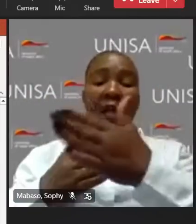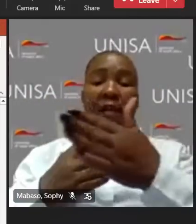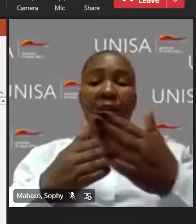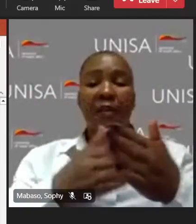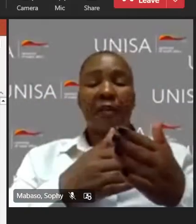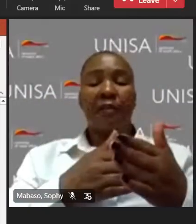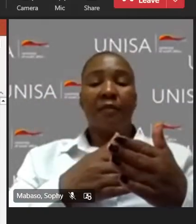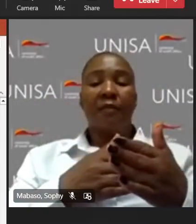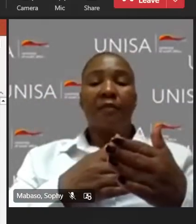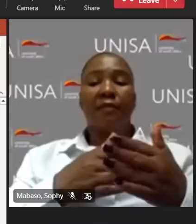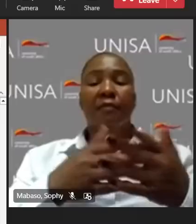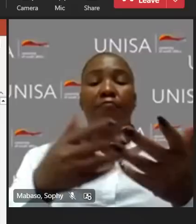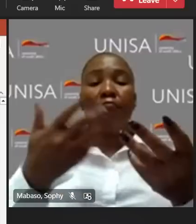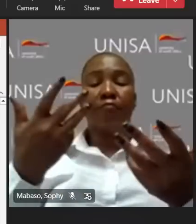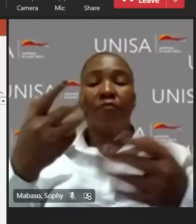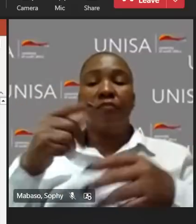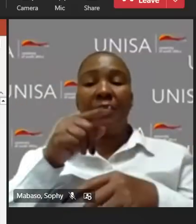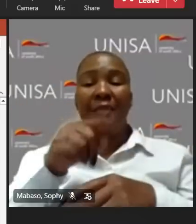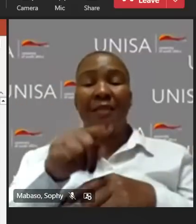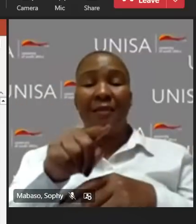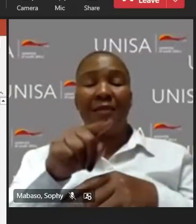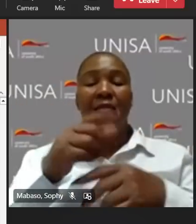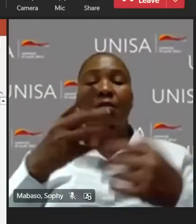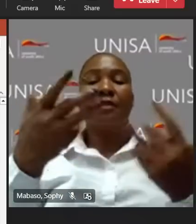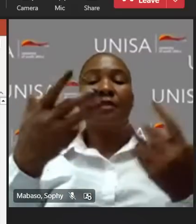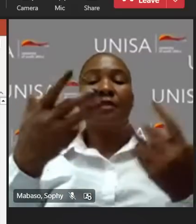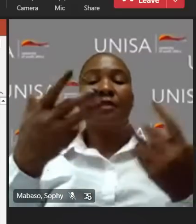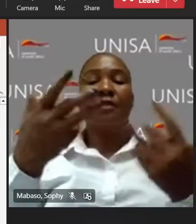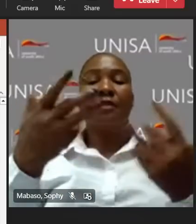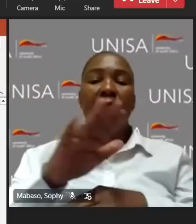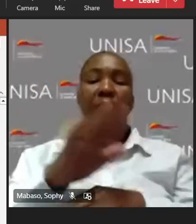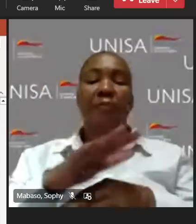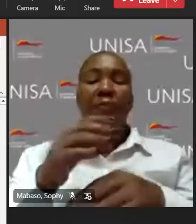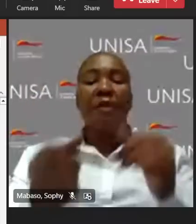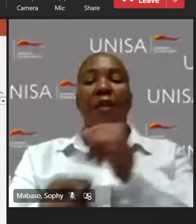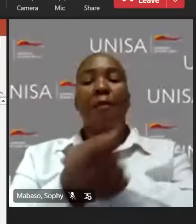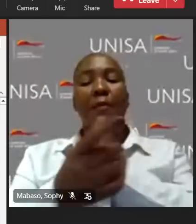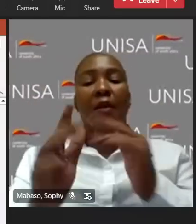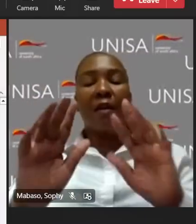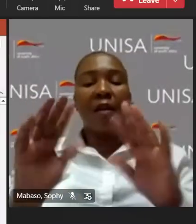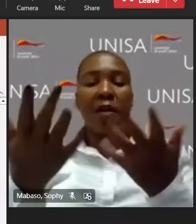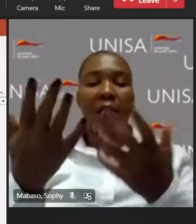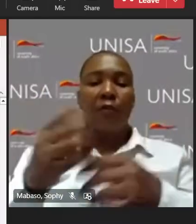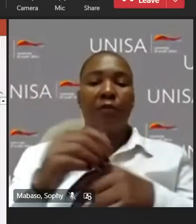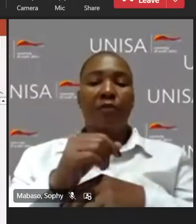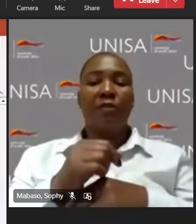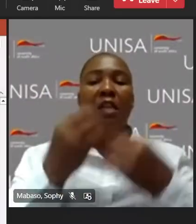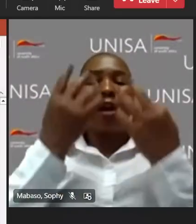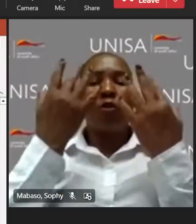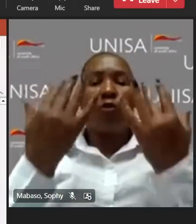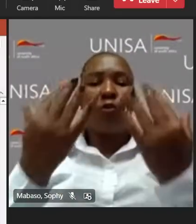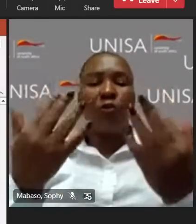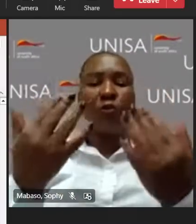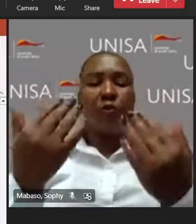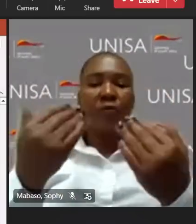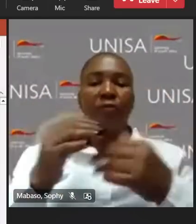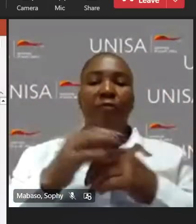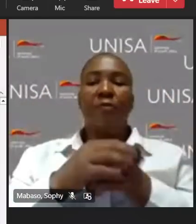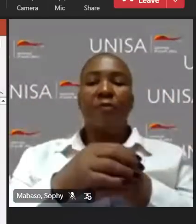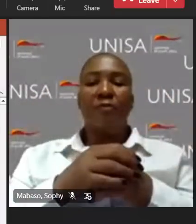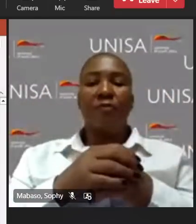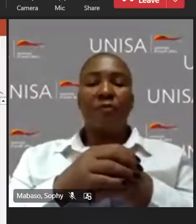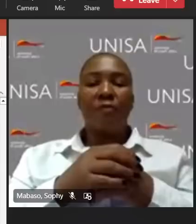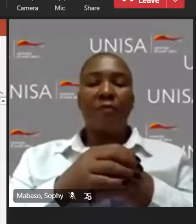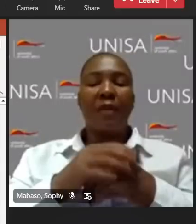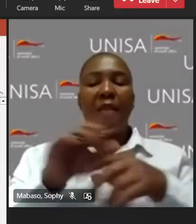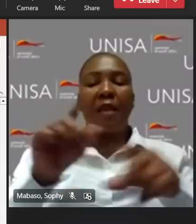flags. So these ones, basically, they happen if the account is overdue. If you